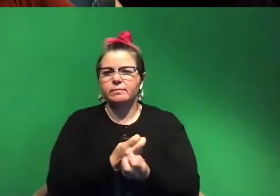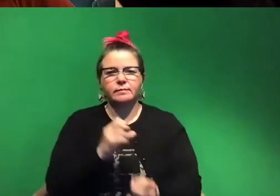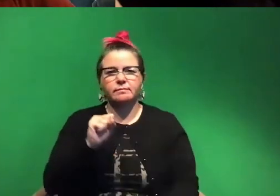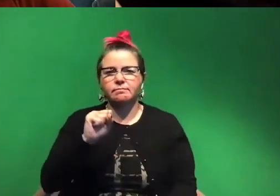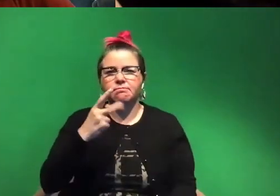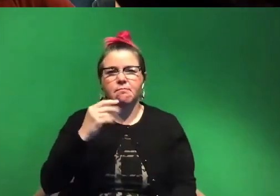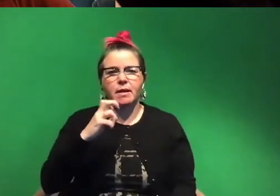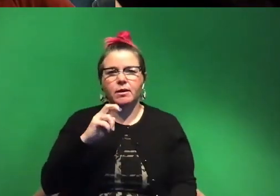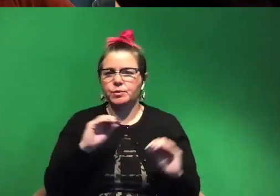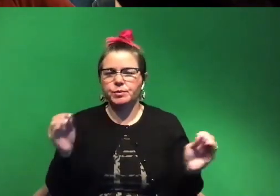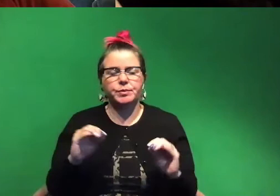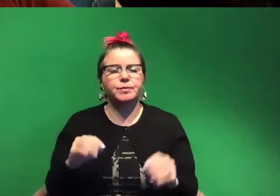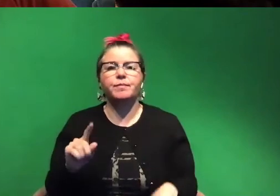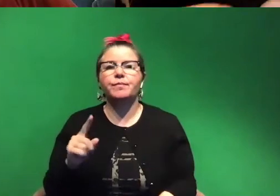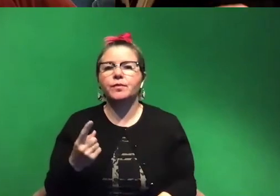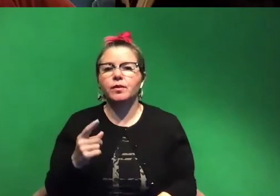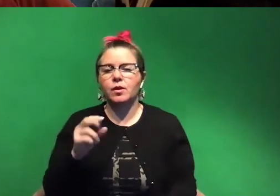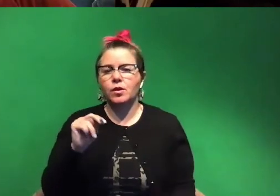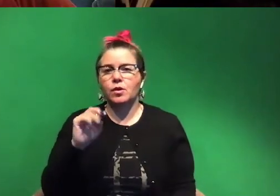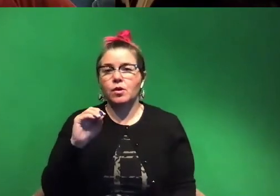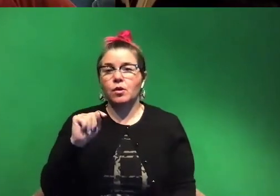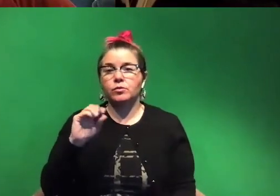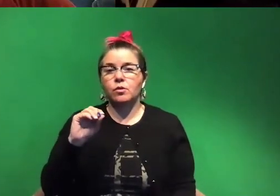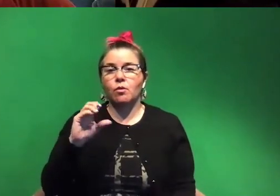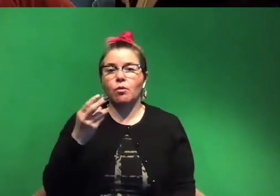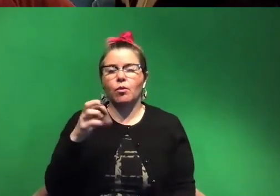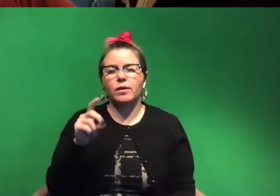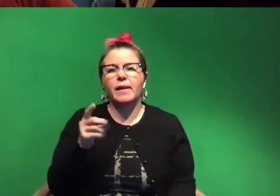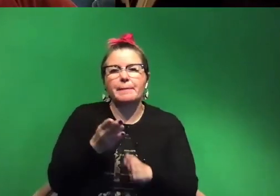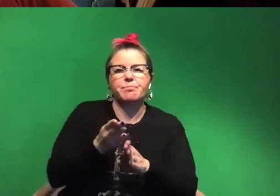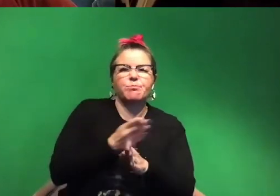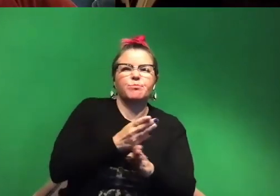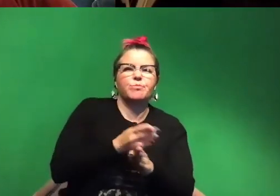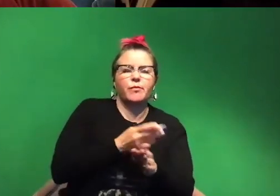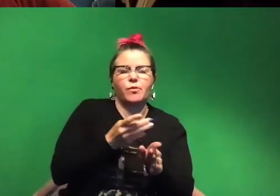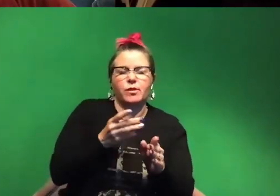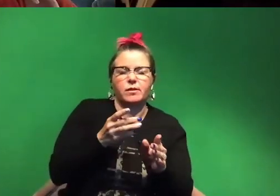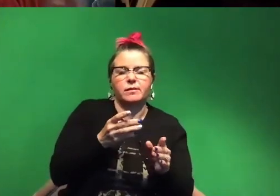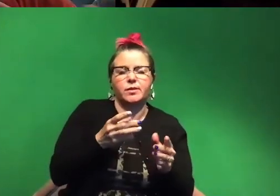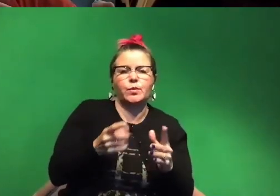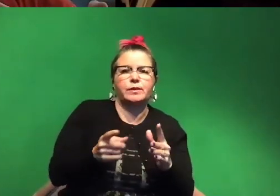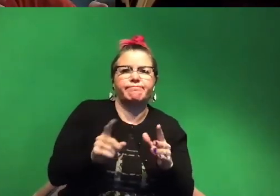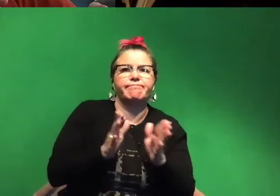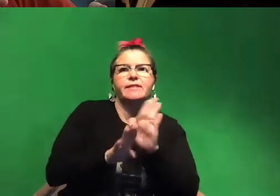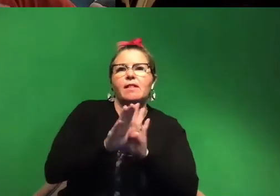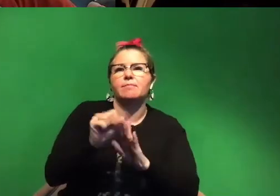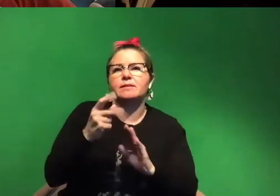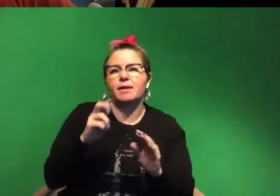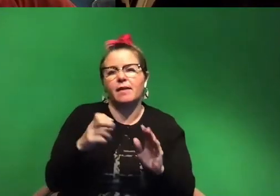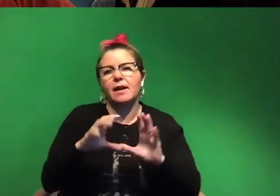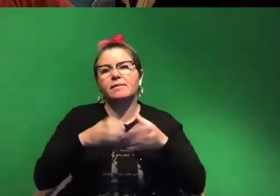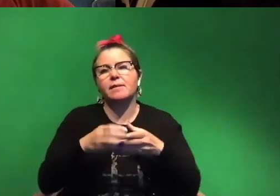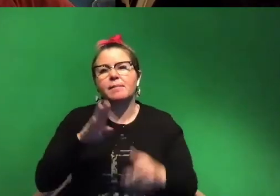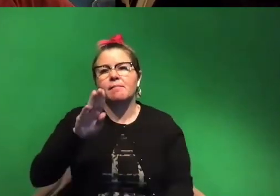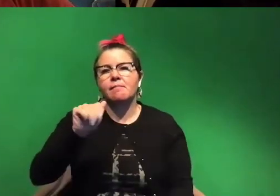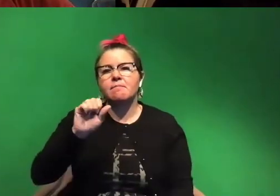well. So they only have a notochord, which is sort of the precursor to a spine. So that's why they're considered one of those basal